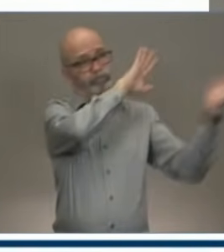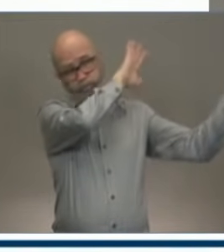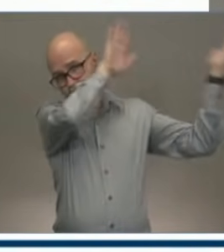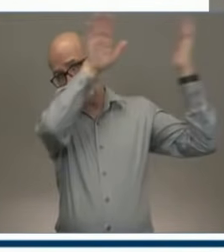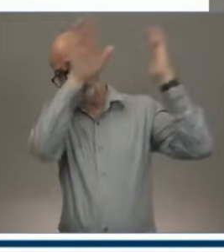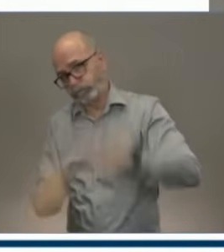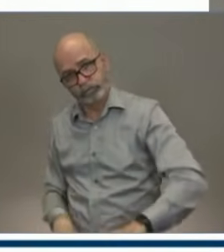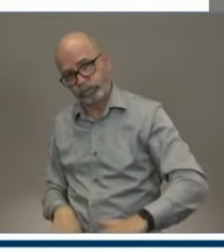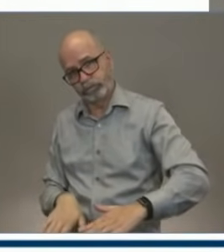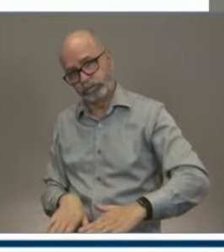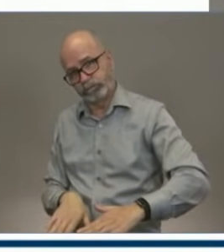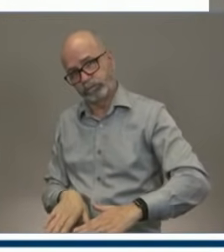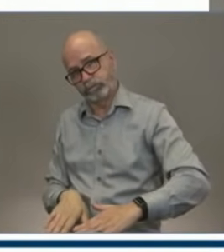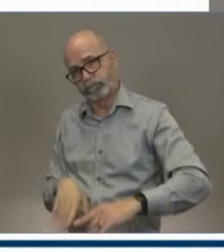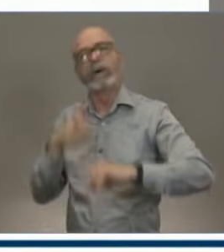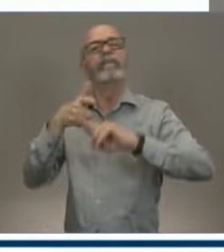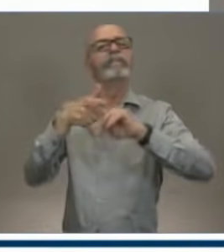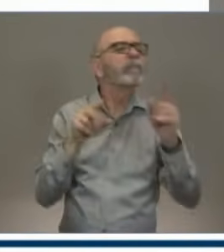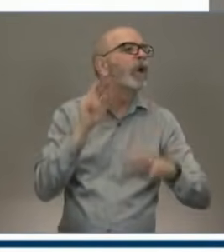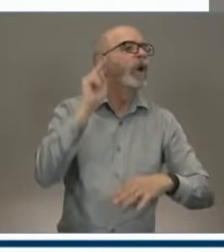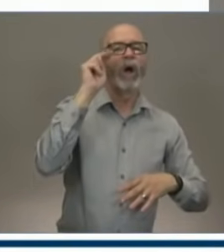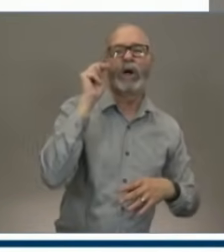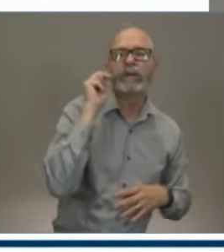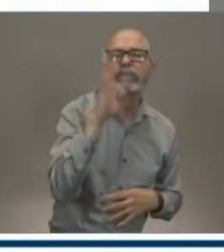from New Brunswick or other parts of the country